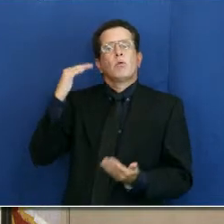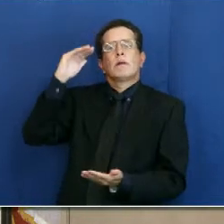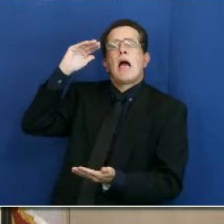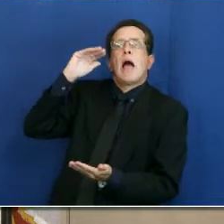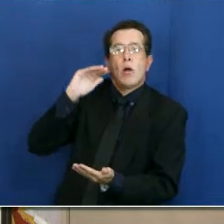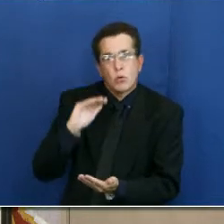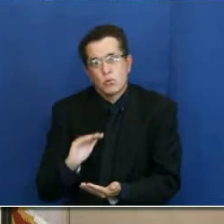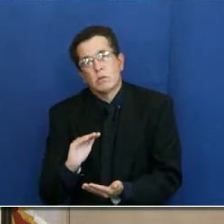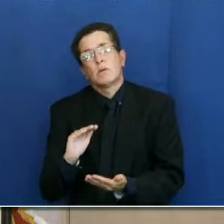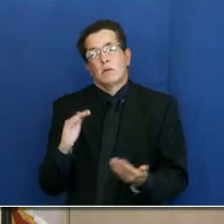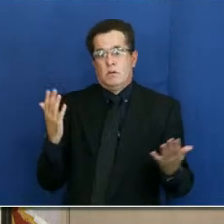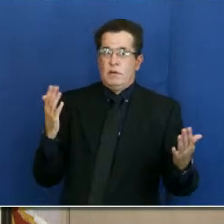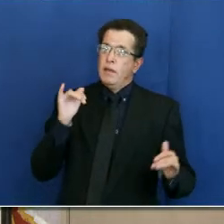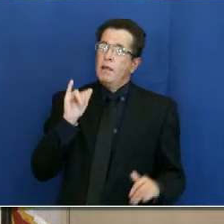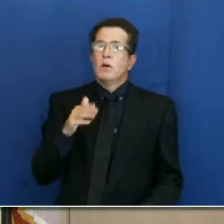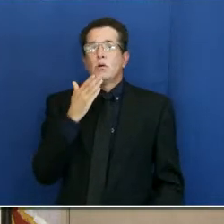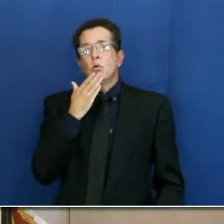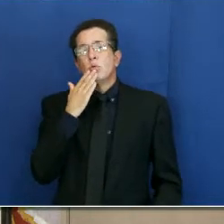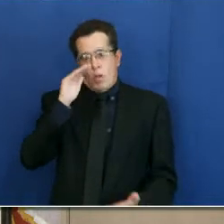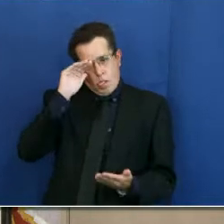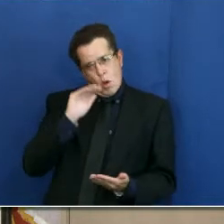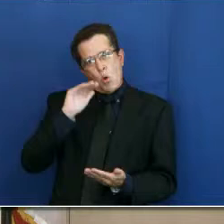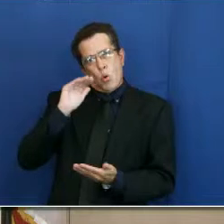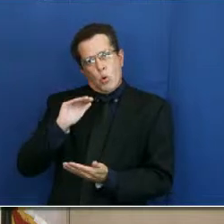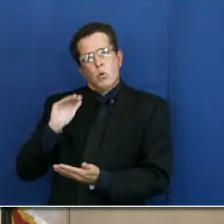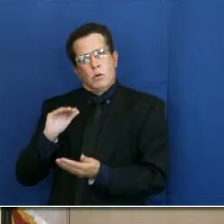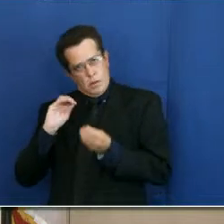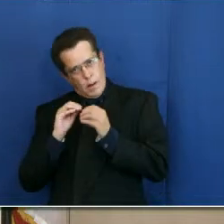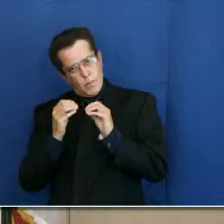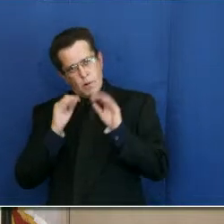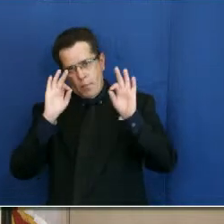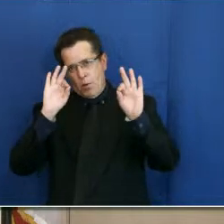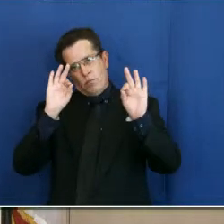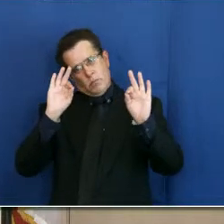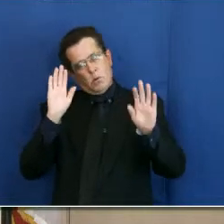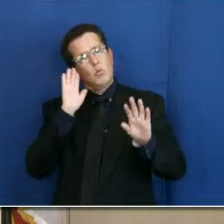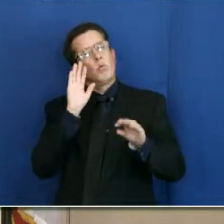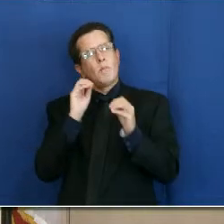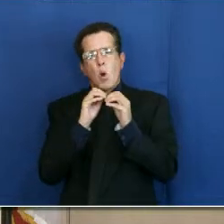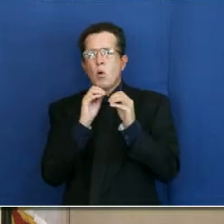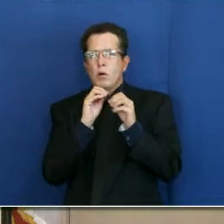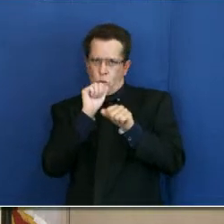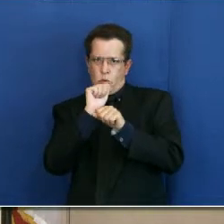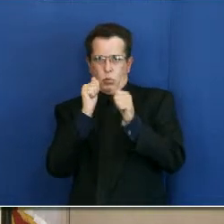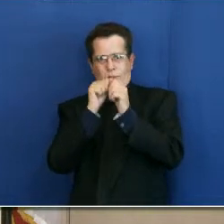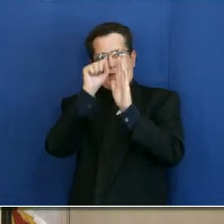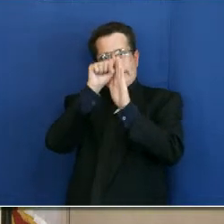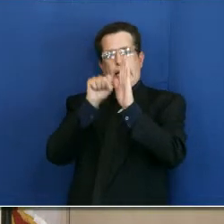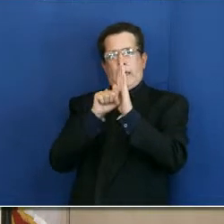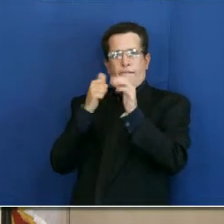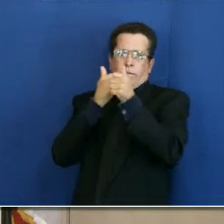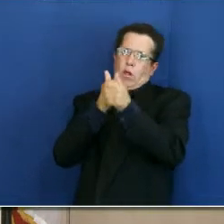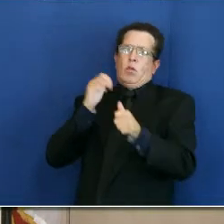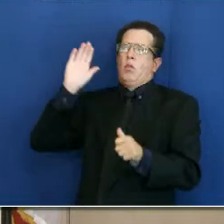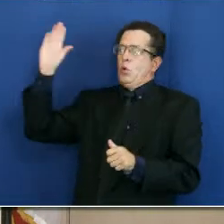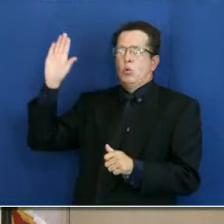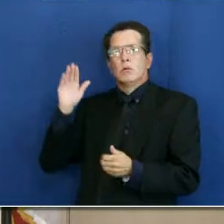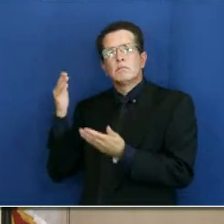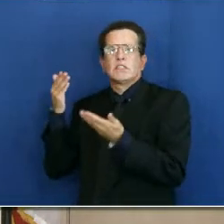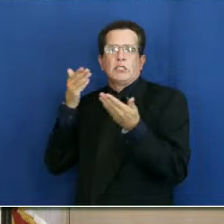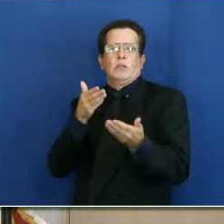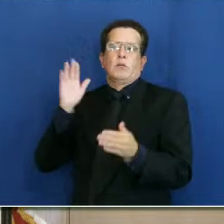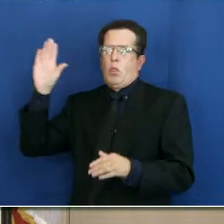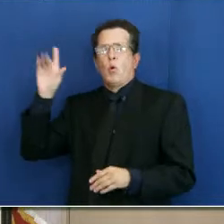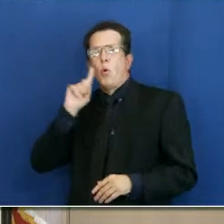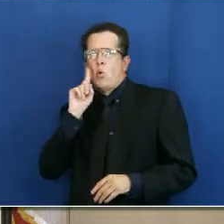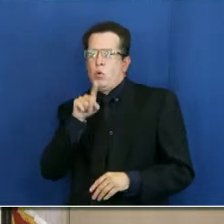that were taken certainly contributed to our lowering case count, and we will continue to work with the state to get additional guidance moving forward.